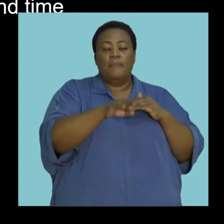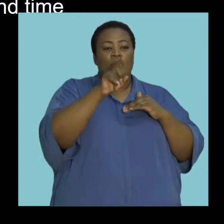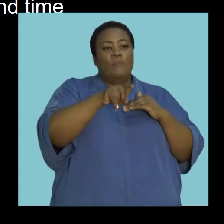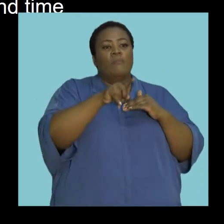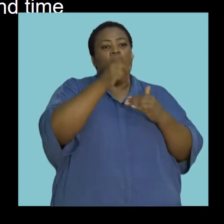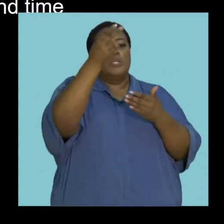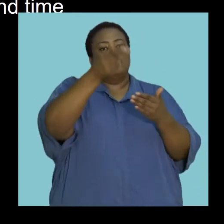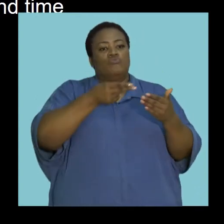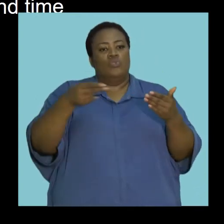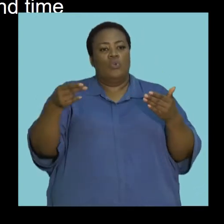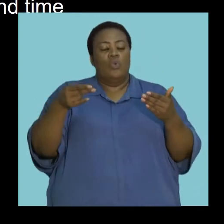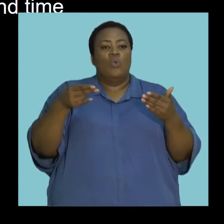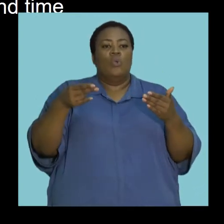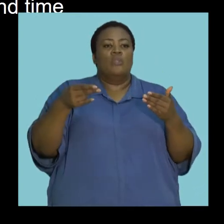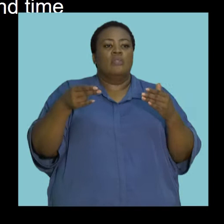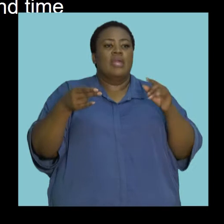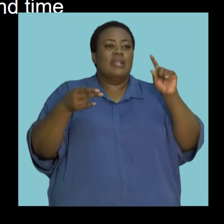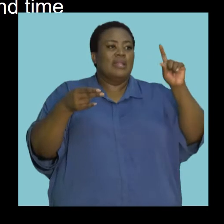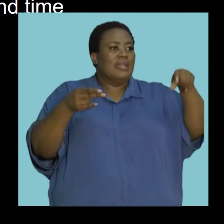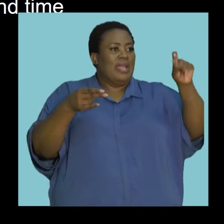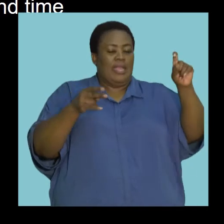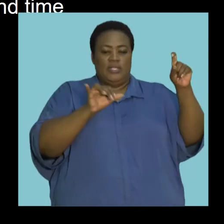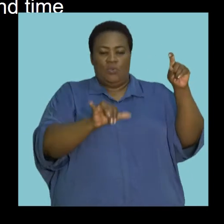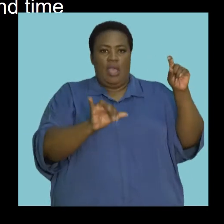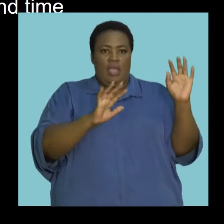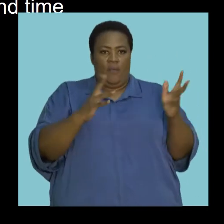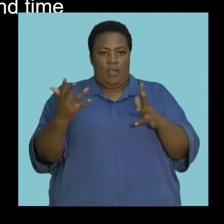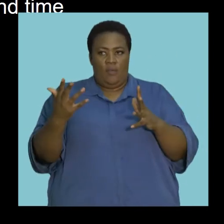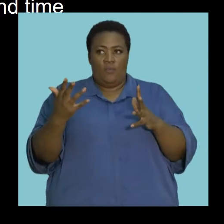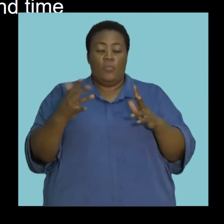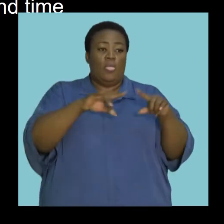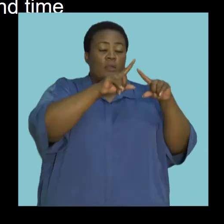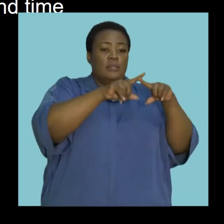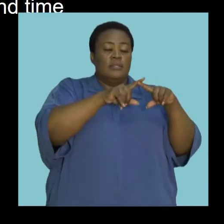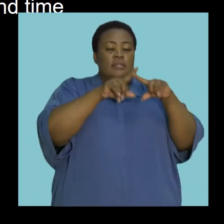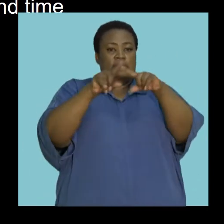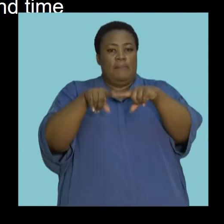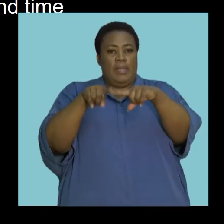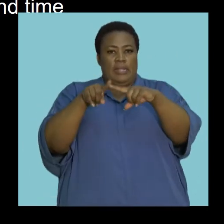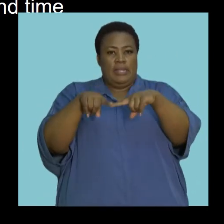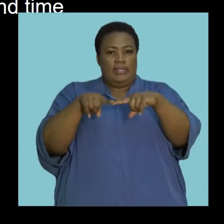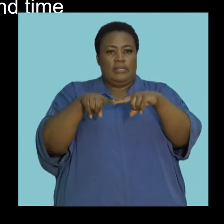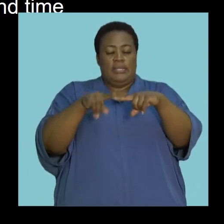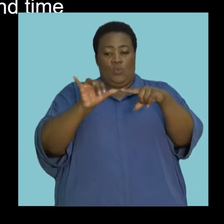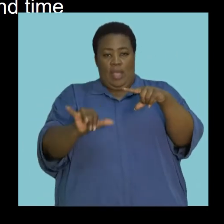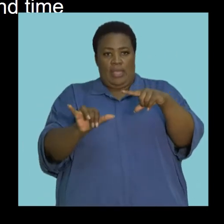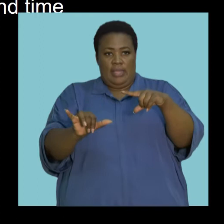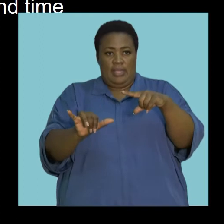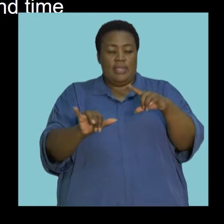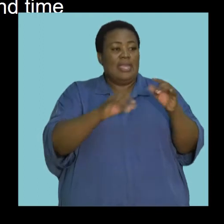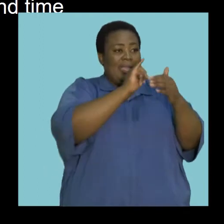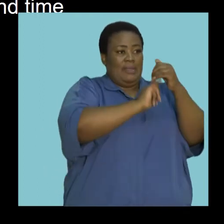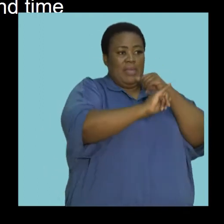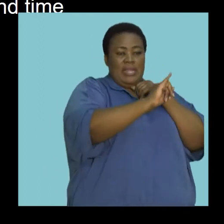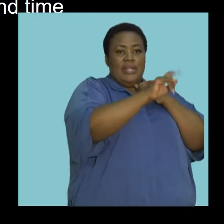set of axes and label the x and y axes on the graph. The dependent variable goes on the y-axis,